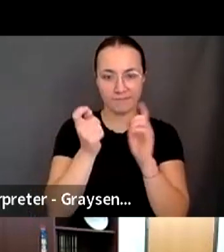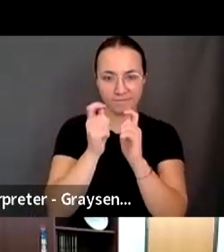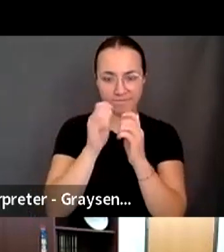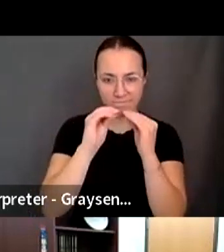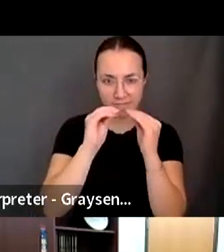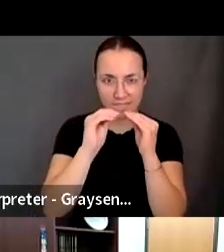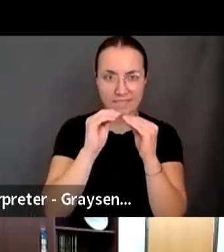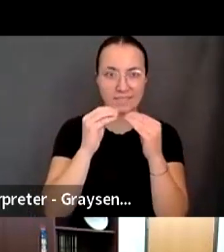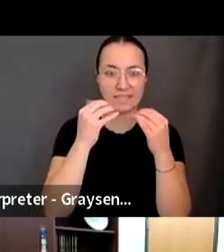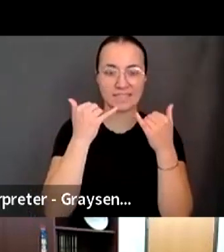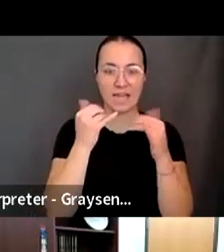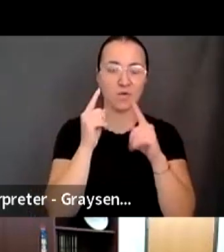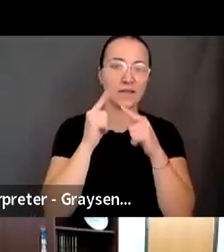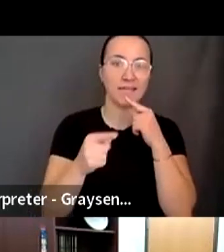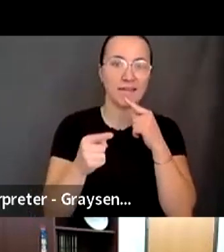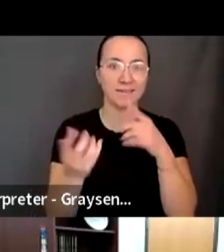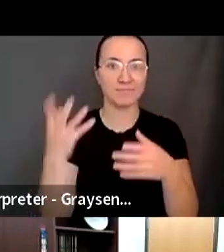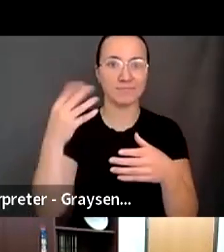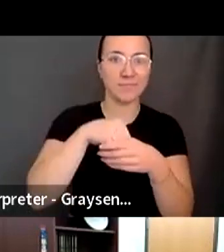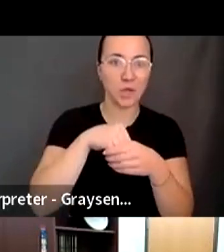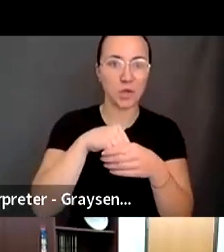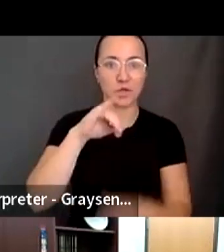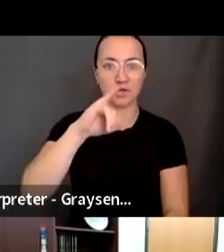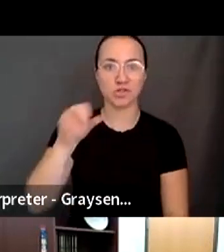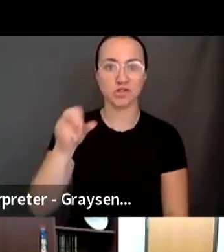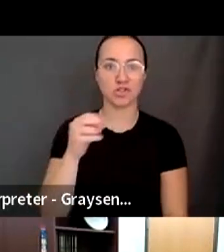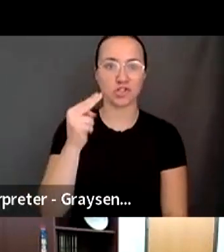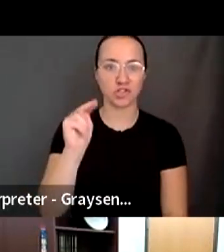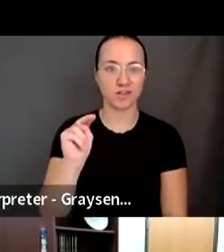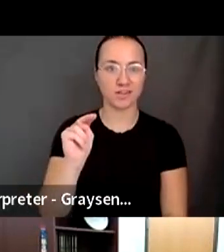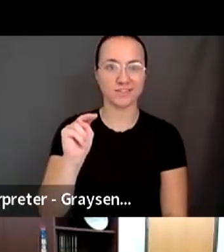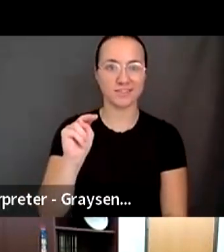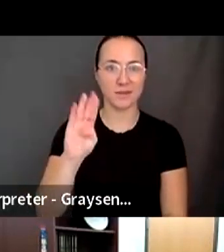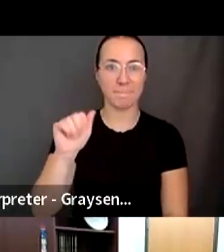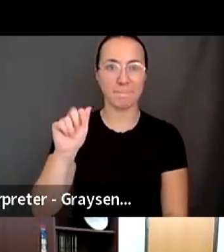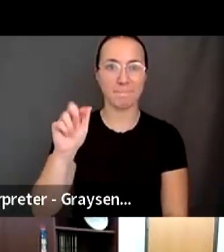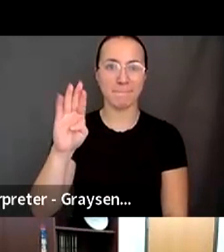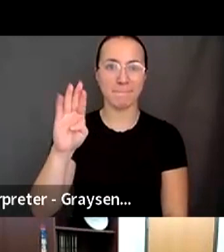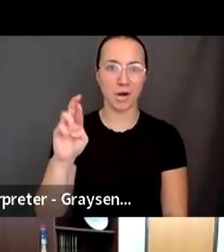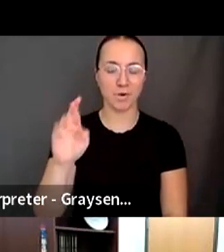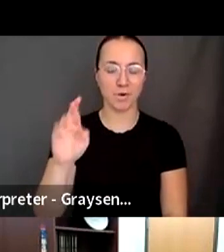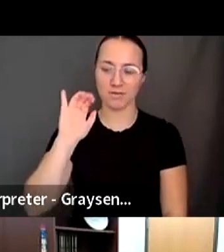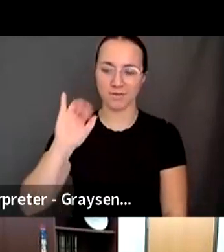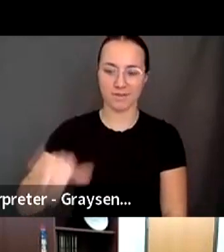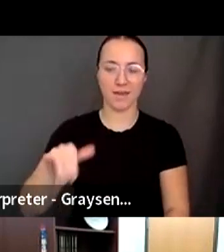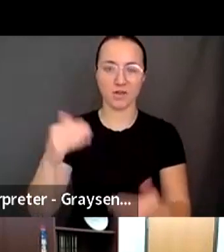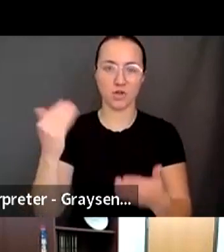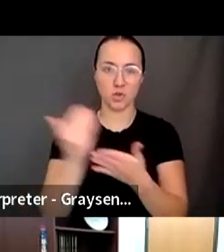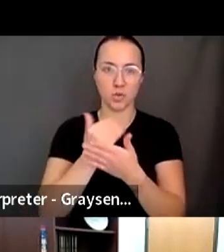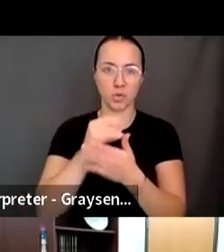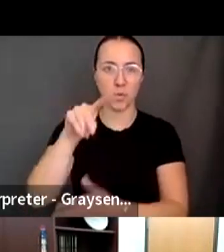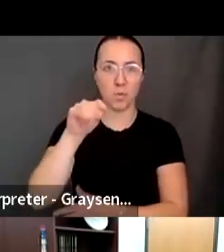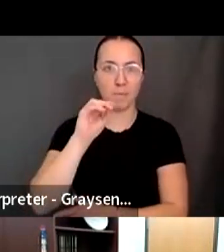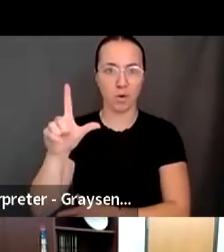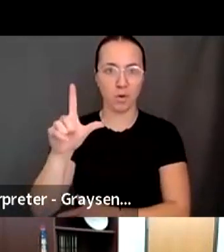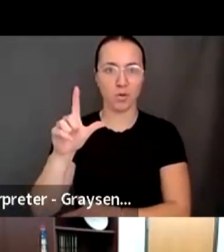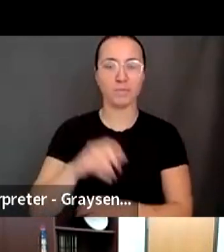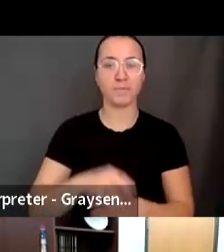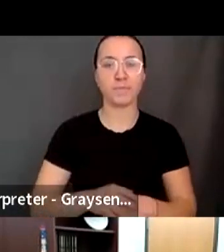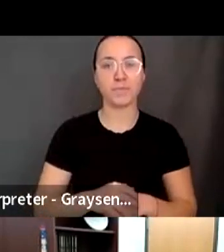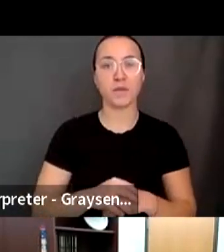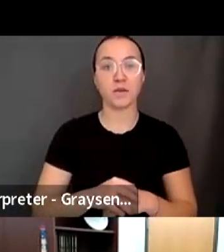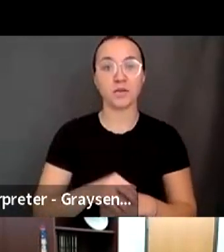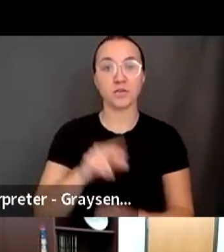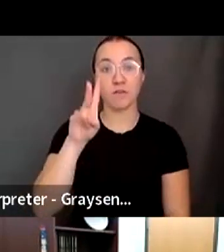Barber in to this poll. So save that. Vice chair